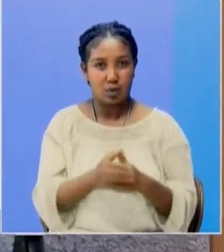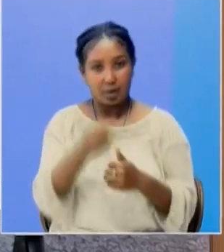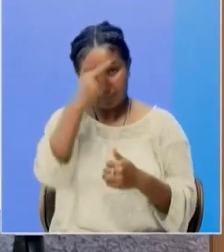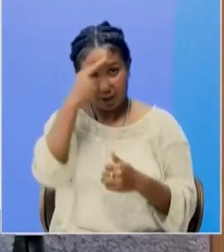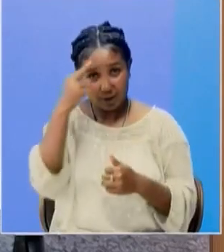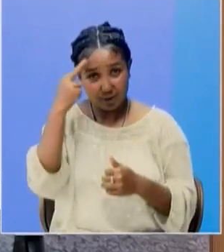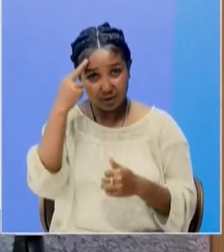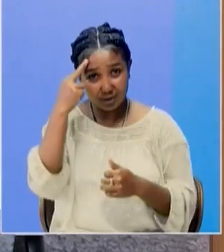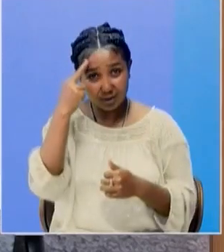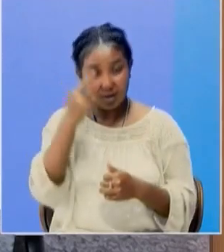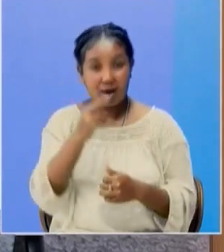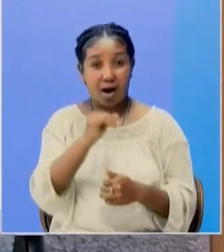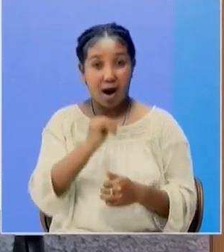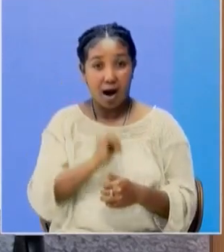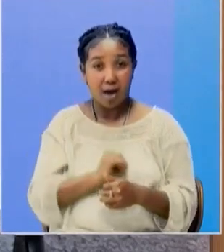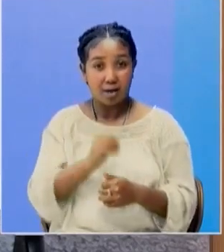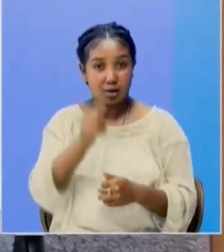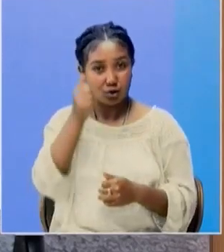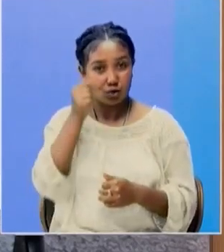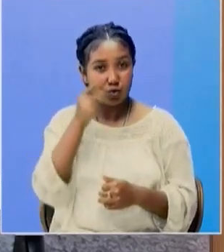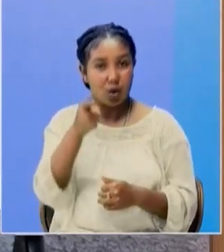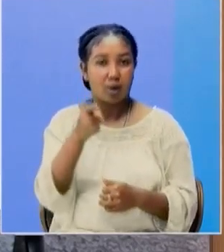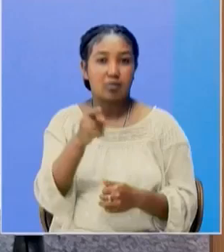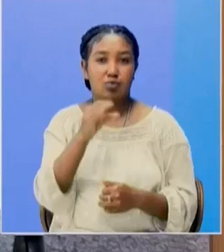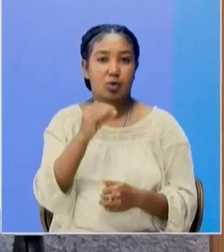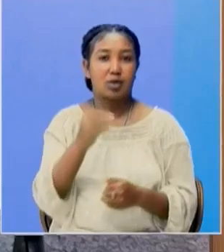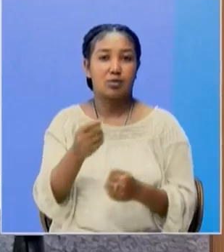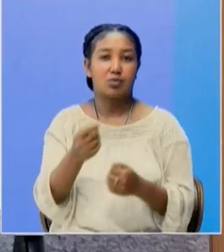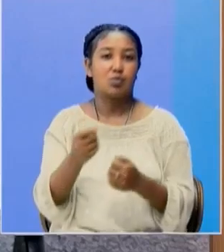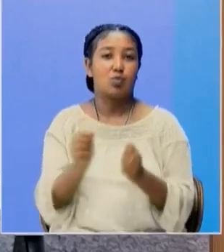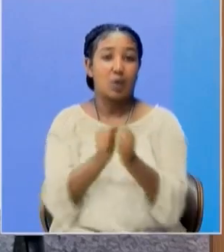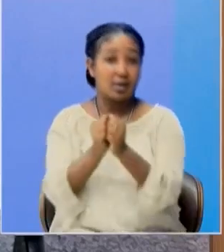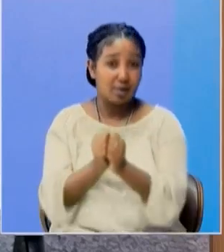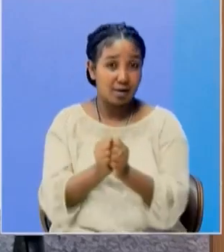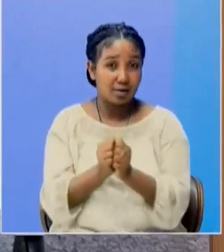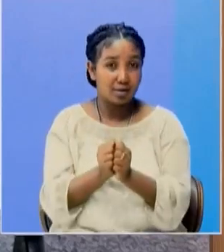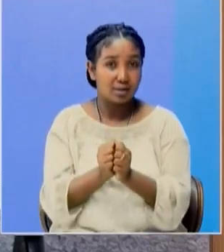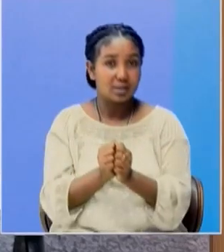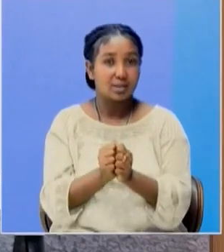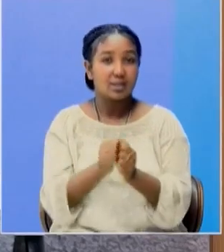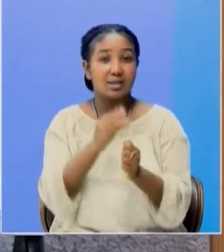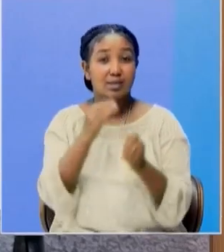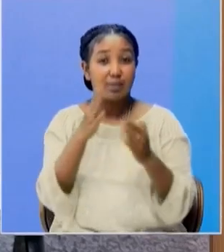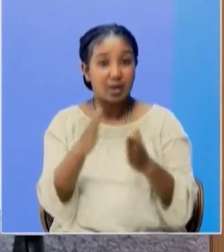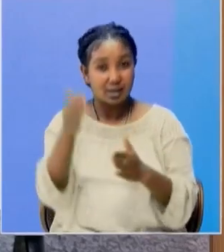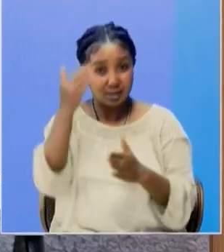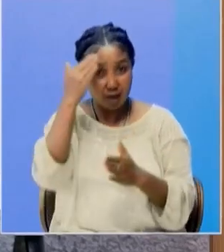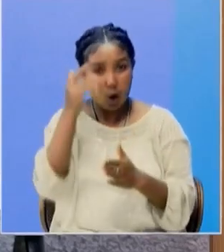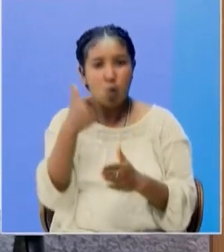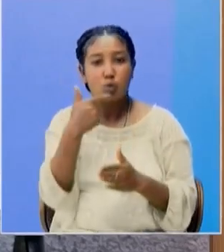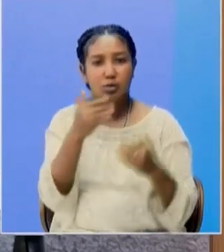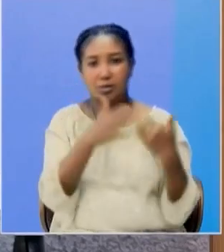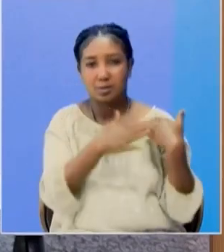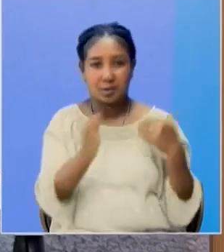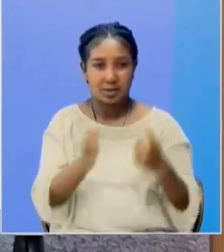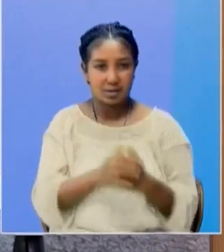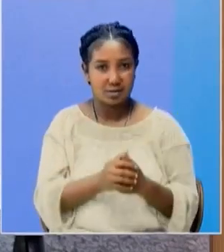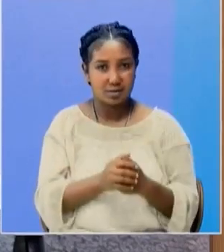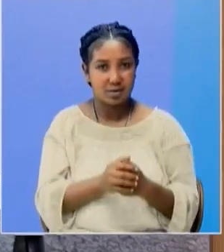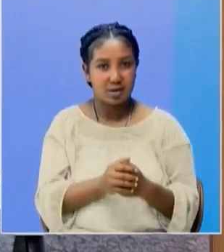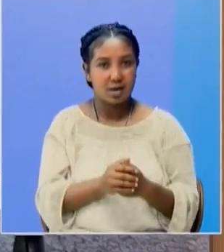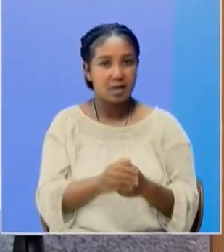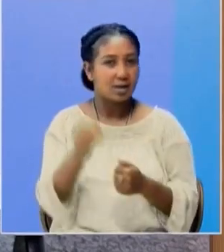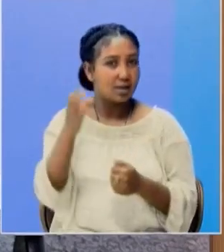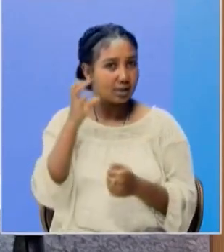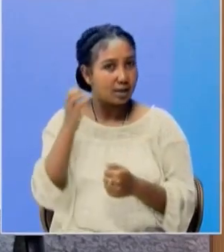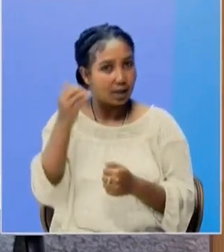because I and you are talking together. Okay? The speaker knows who the subject, and the